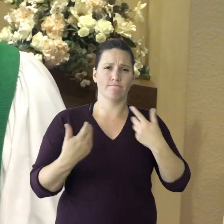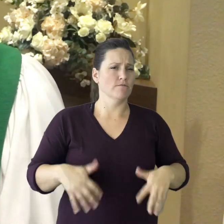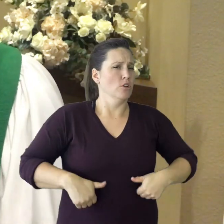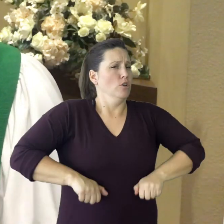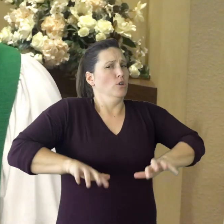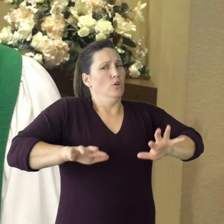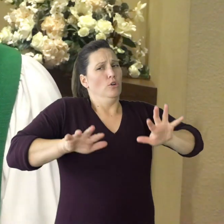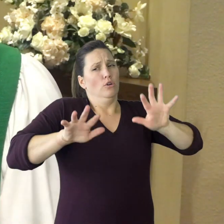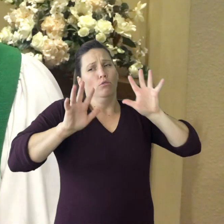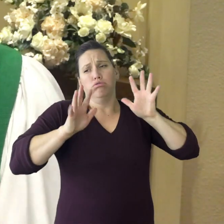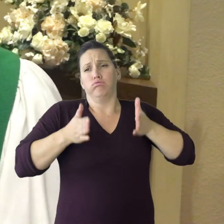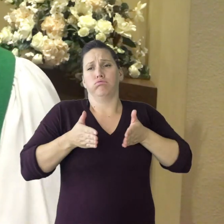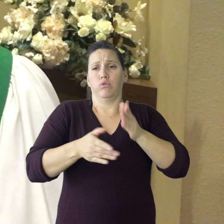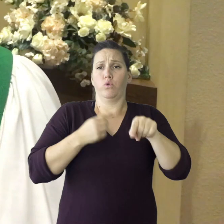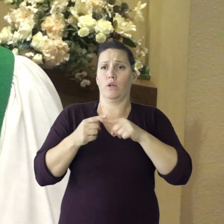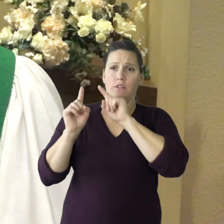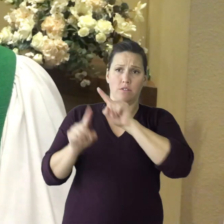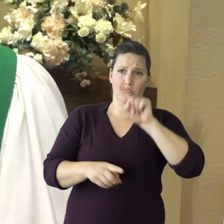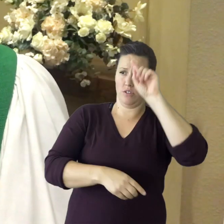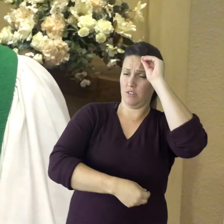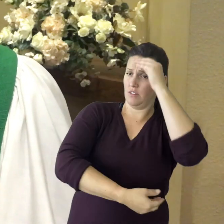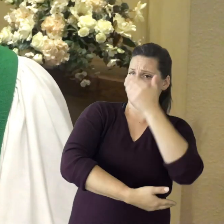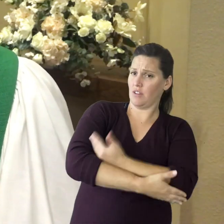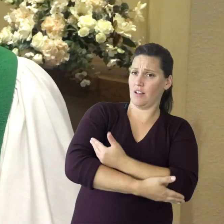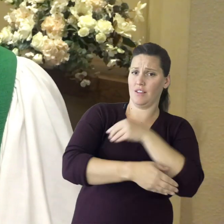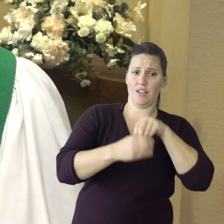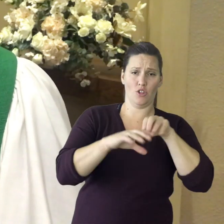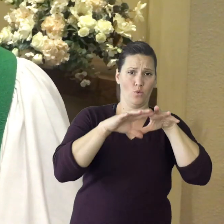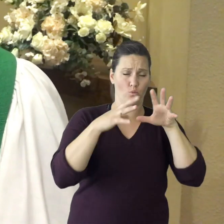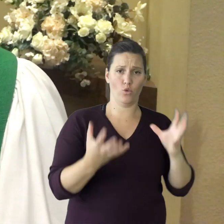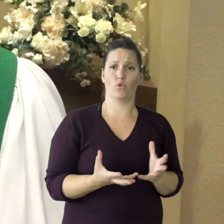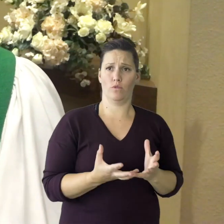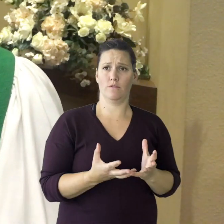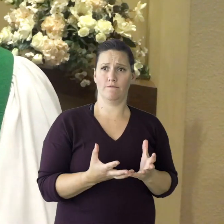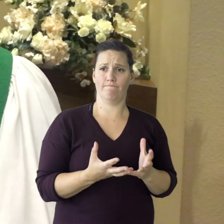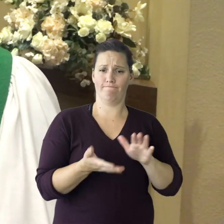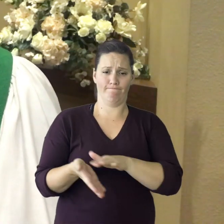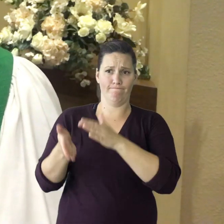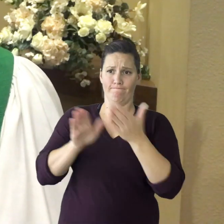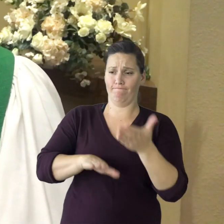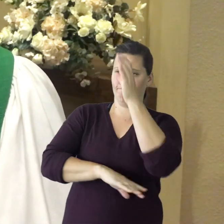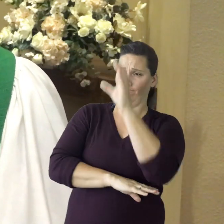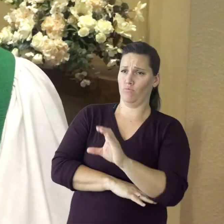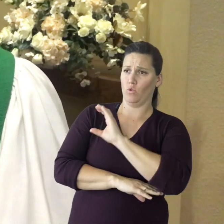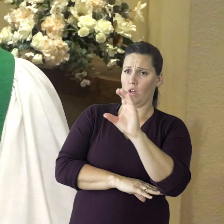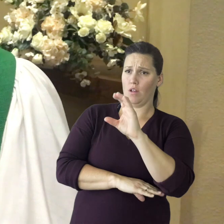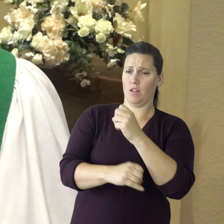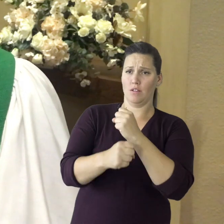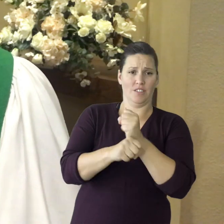in a self-sacrificial way when he sent his only begotten Son into the world to die